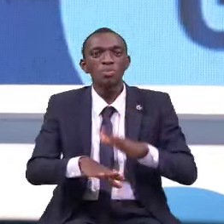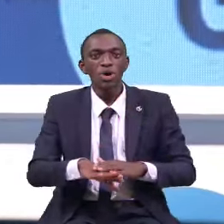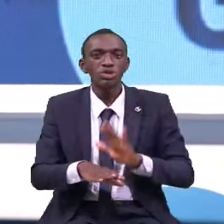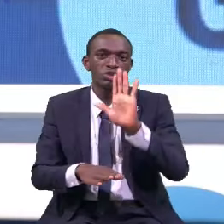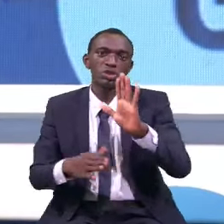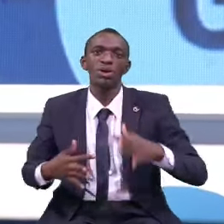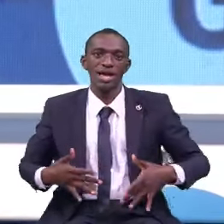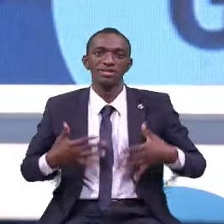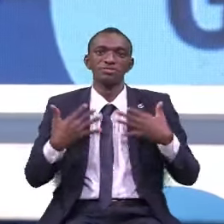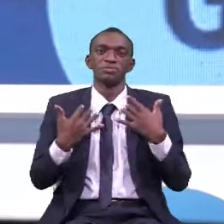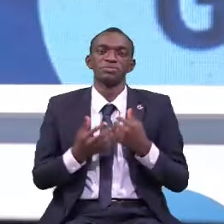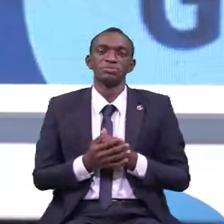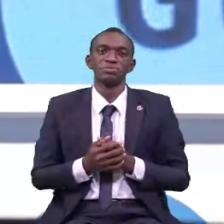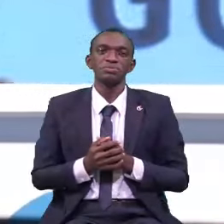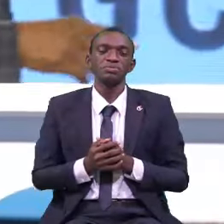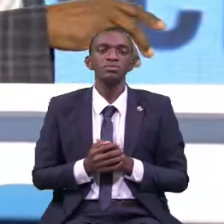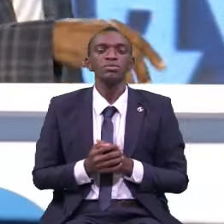life.